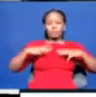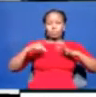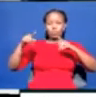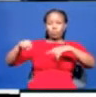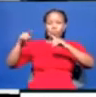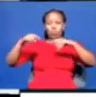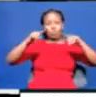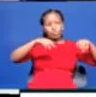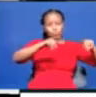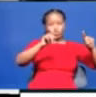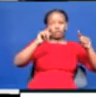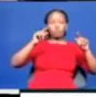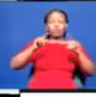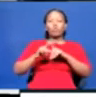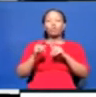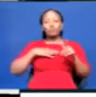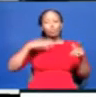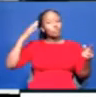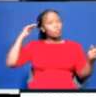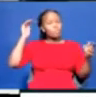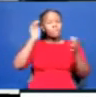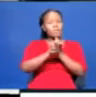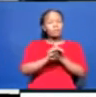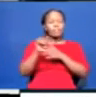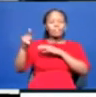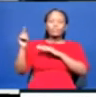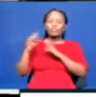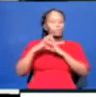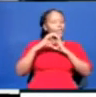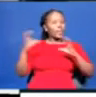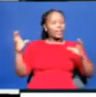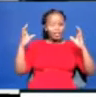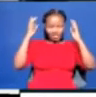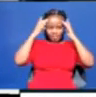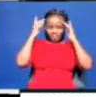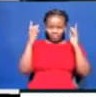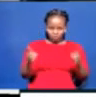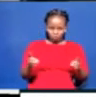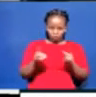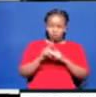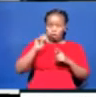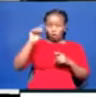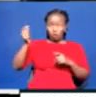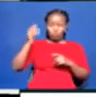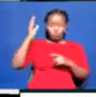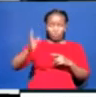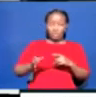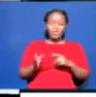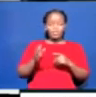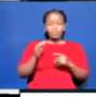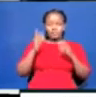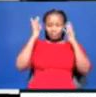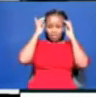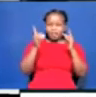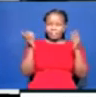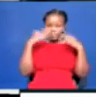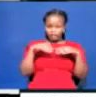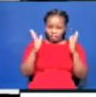And I believe that was a wise decision, and Kenyans made that decision through a referendum.